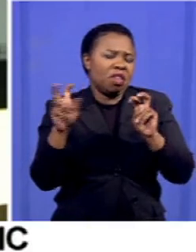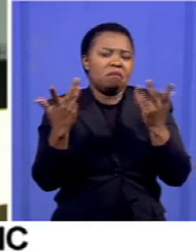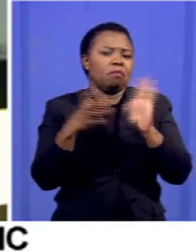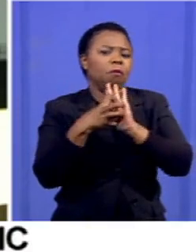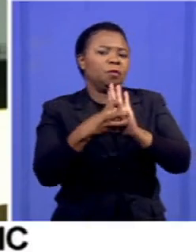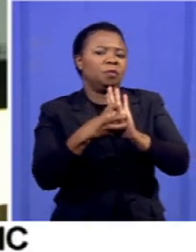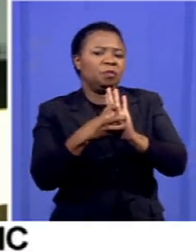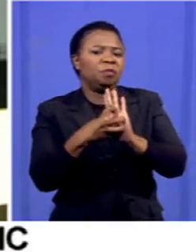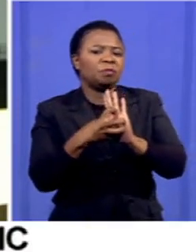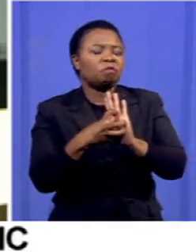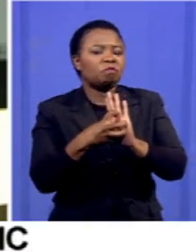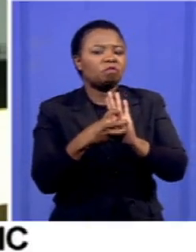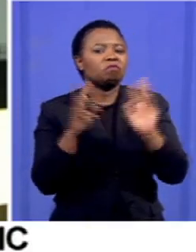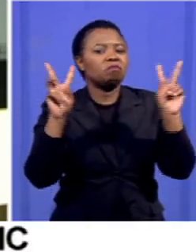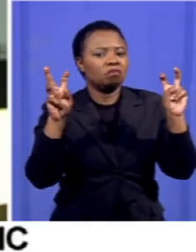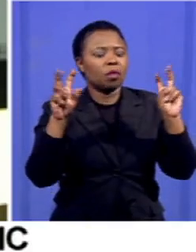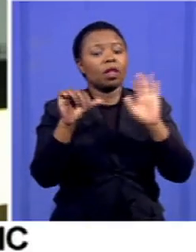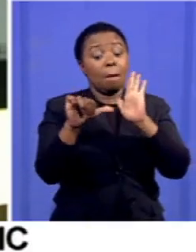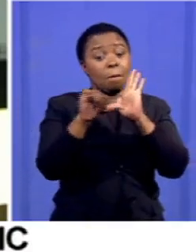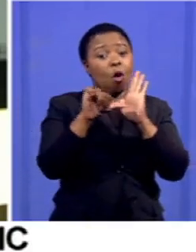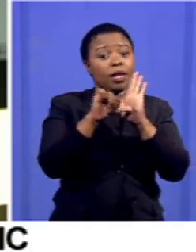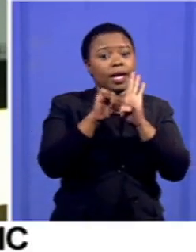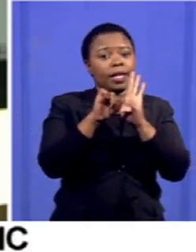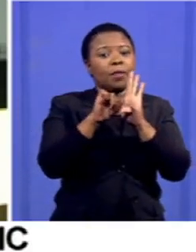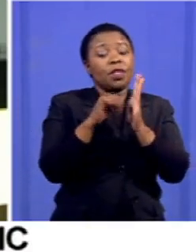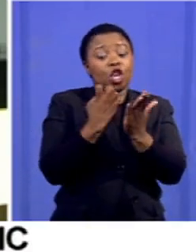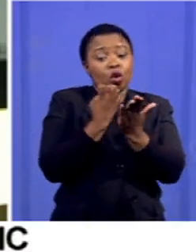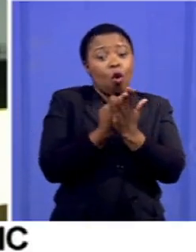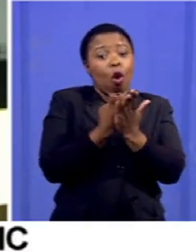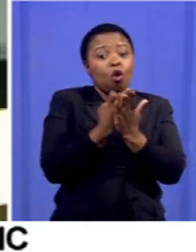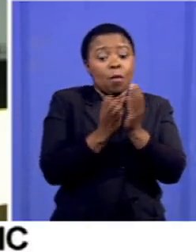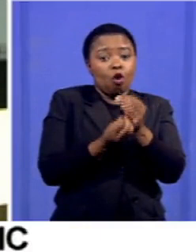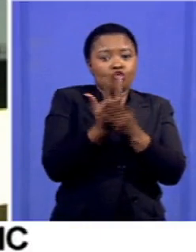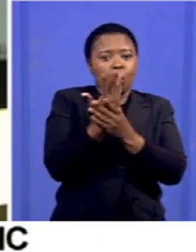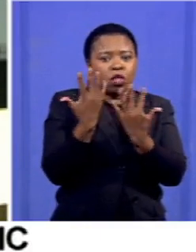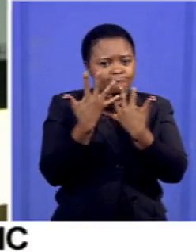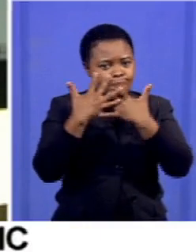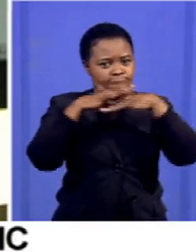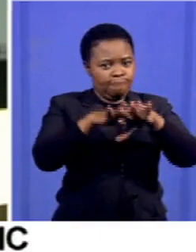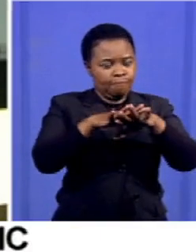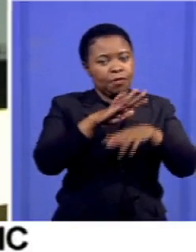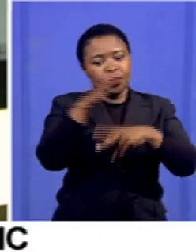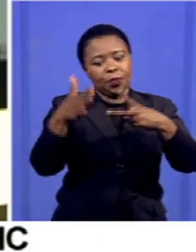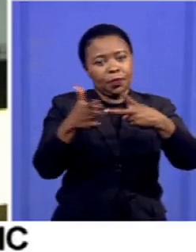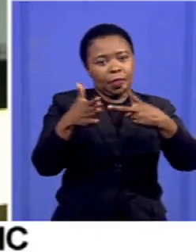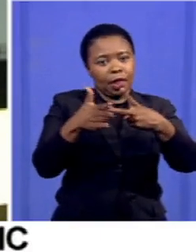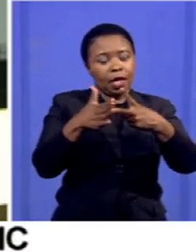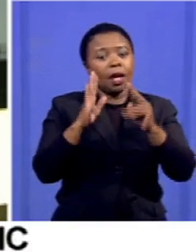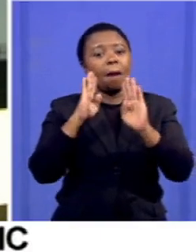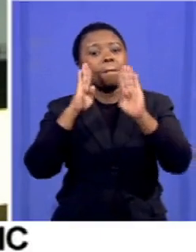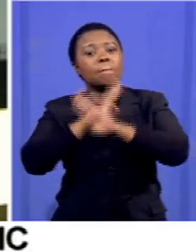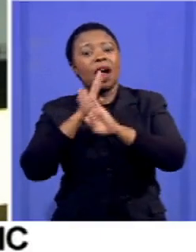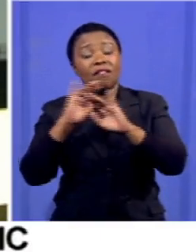the importance of inclusive economic growth. They talk about the private sector doing a lot more to